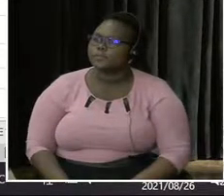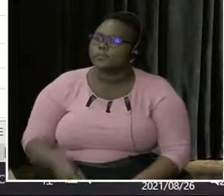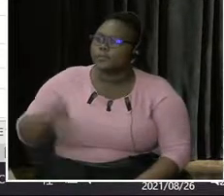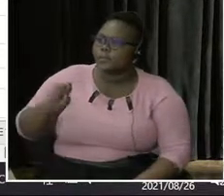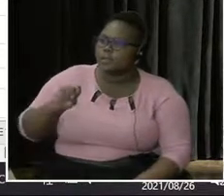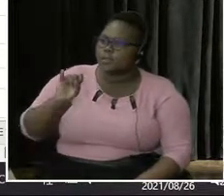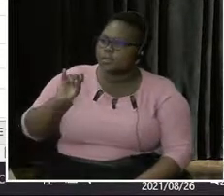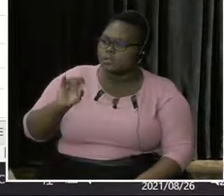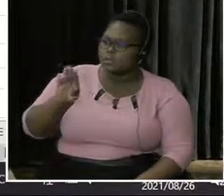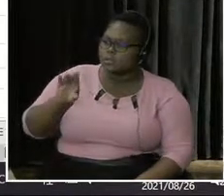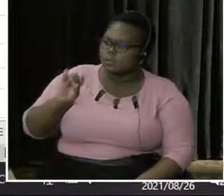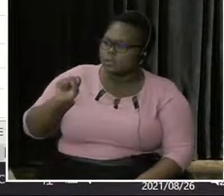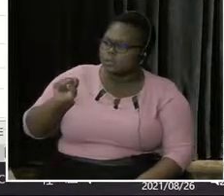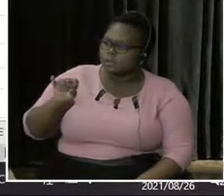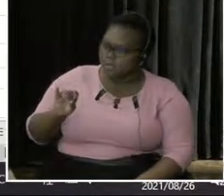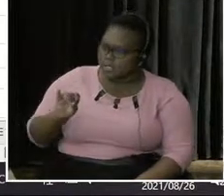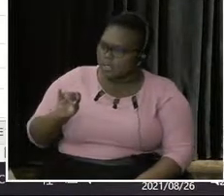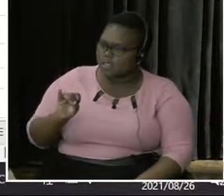CBC?